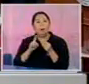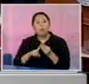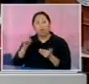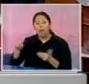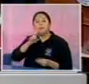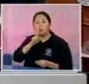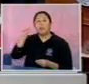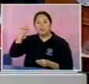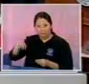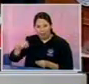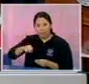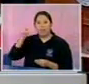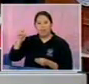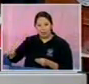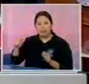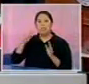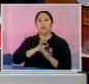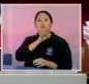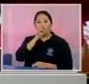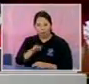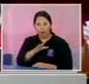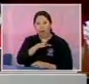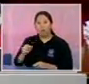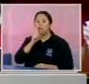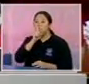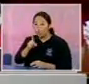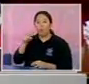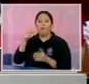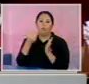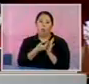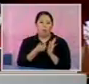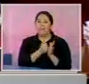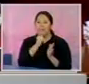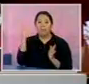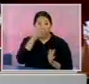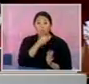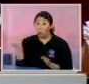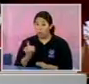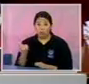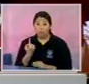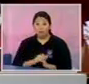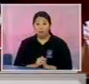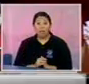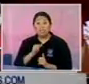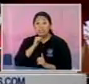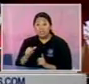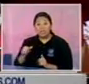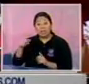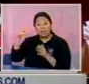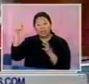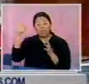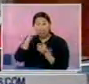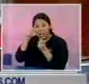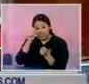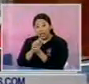formal requirements of the statute and to present those documents, because those documents are